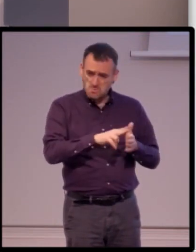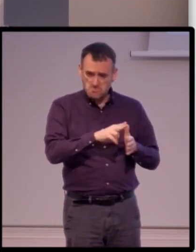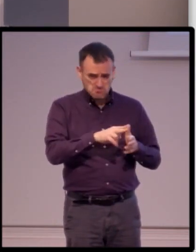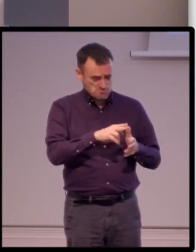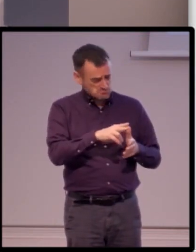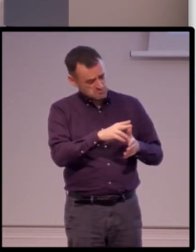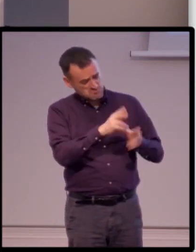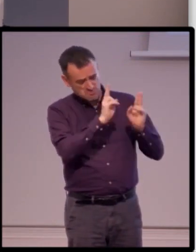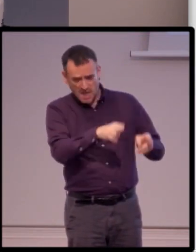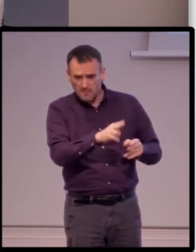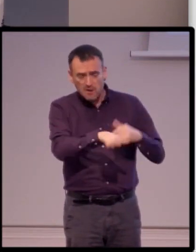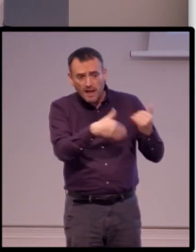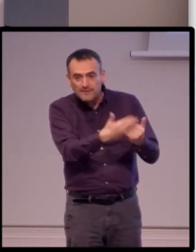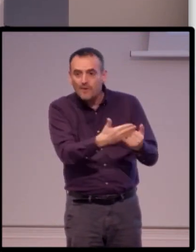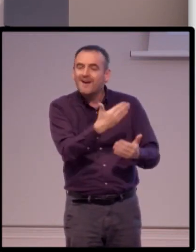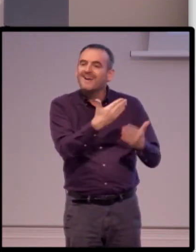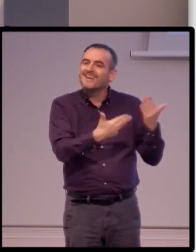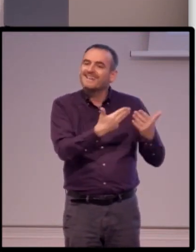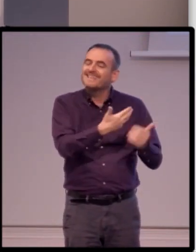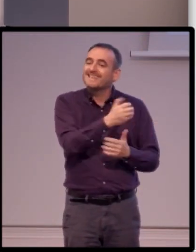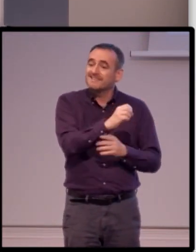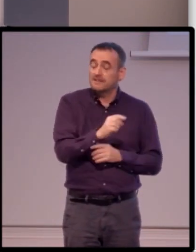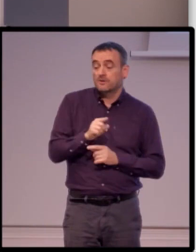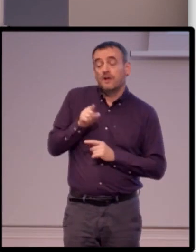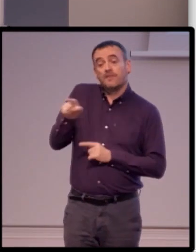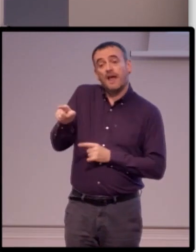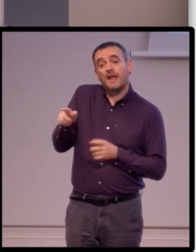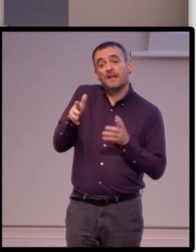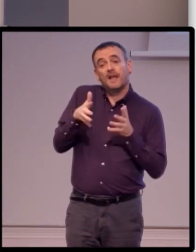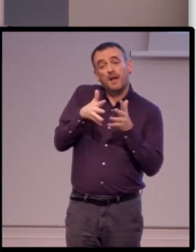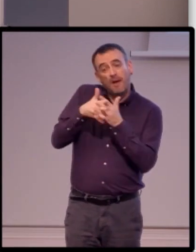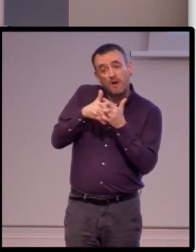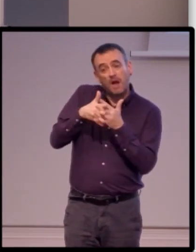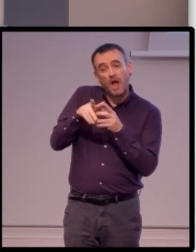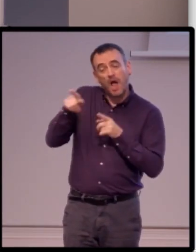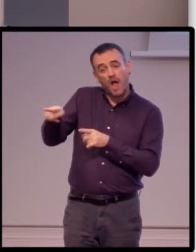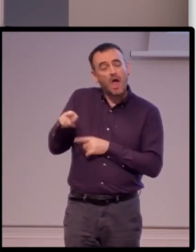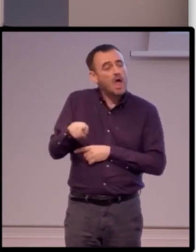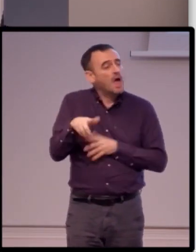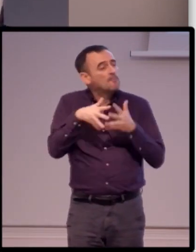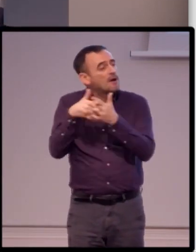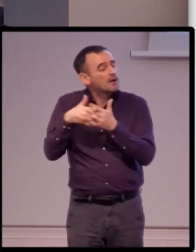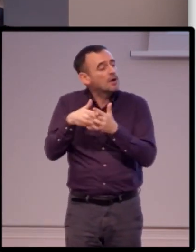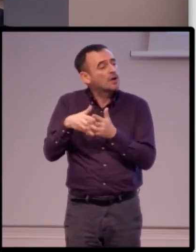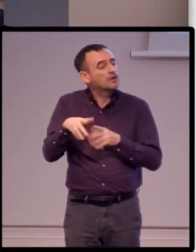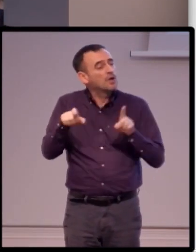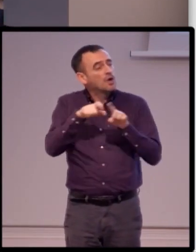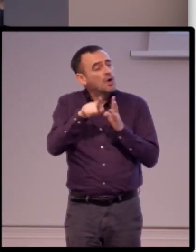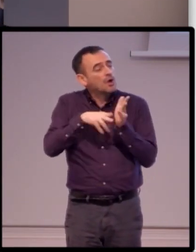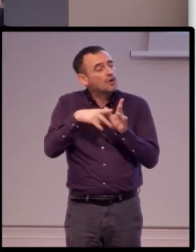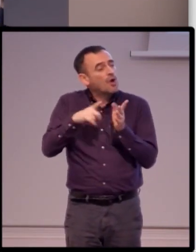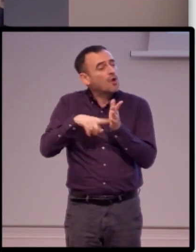late 1960s. In 1962, American paediatrician Donald Pinkel initiated the first